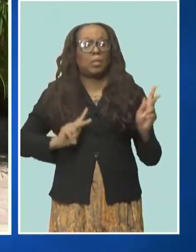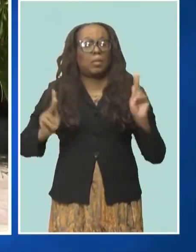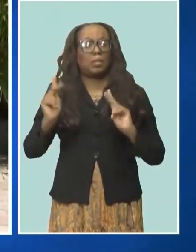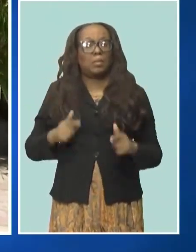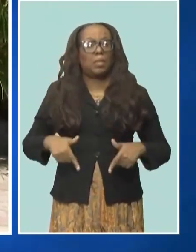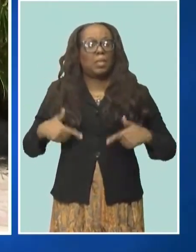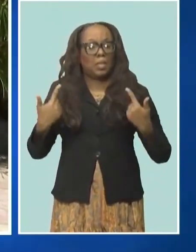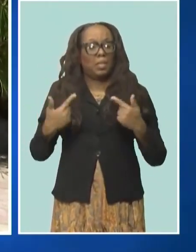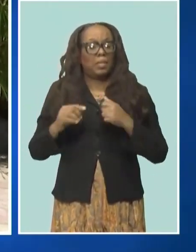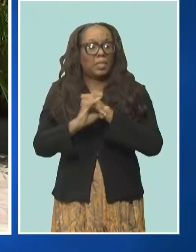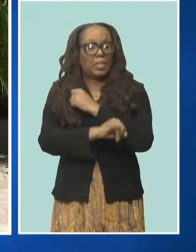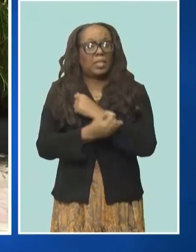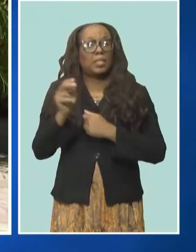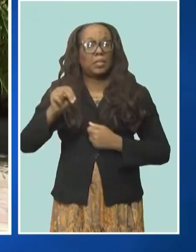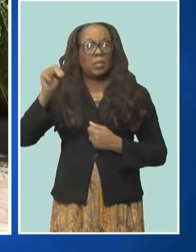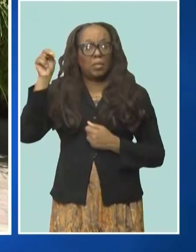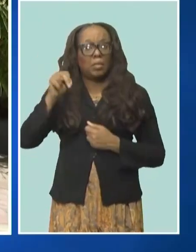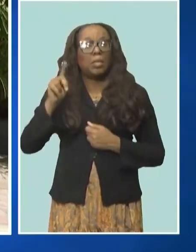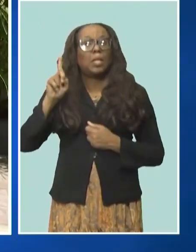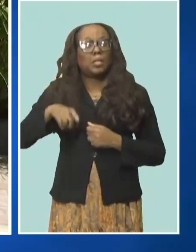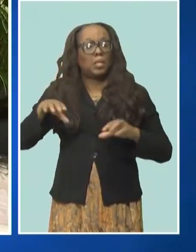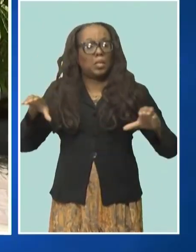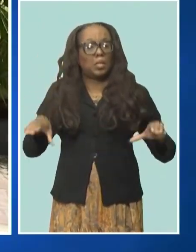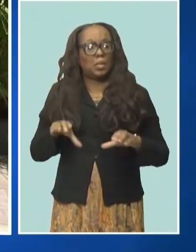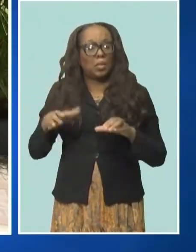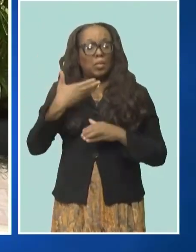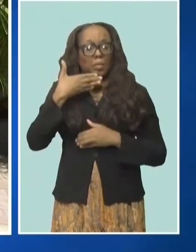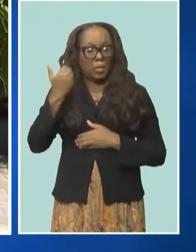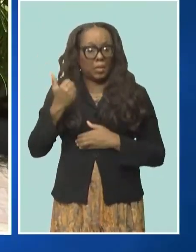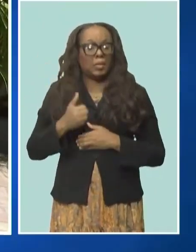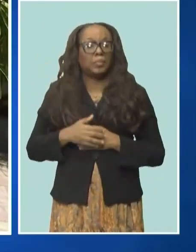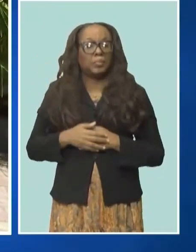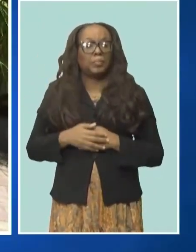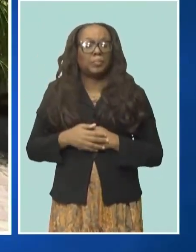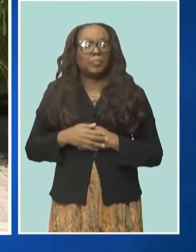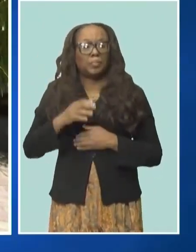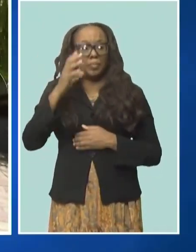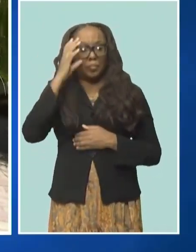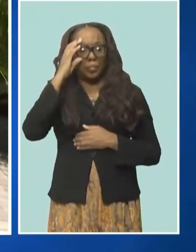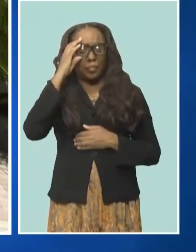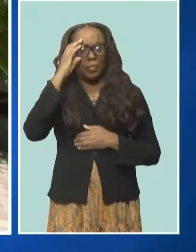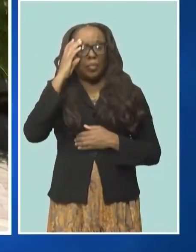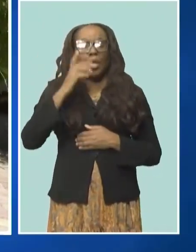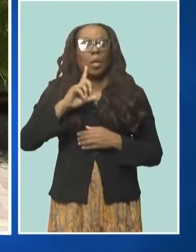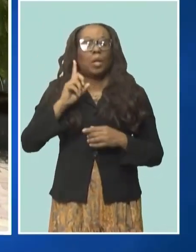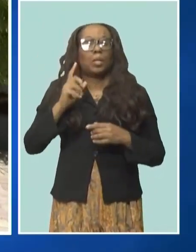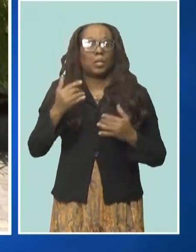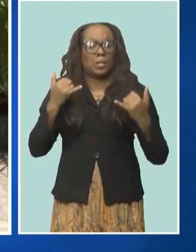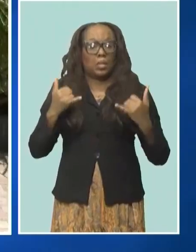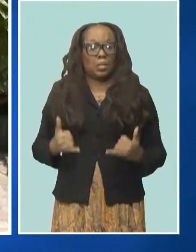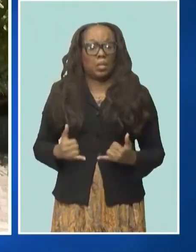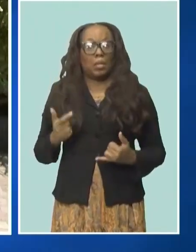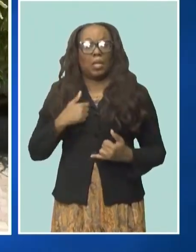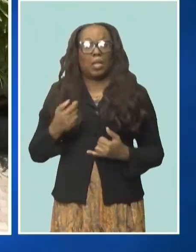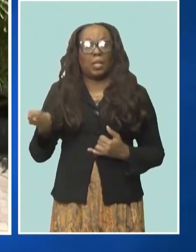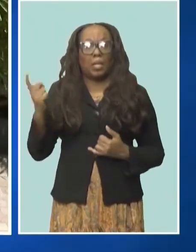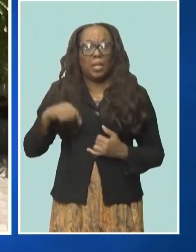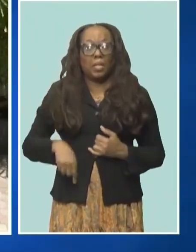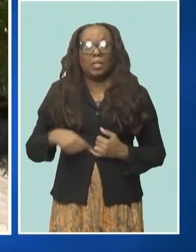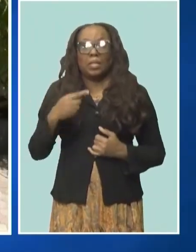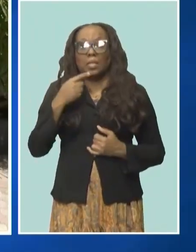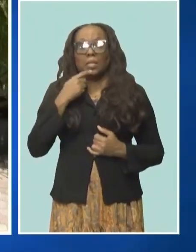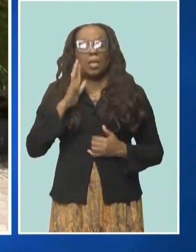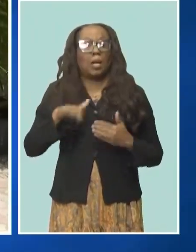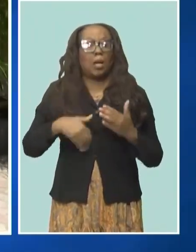on St. James North. They should have done better. And I think because of that, when I come to the constituency now, they were saying, well, all politicians